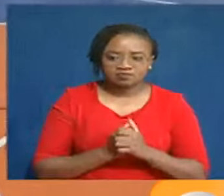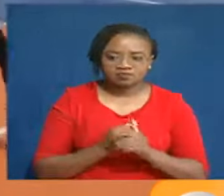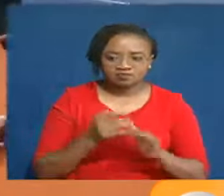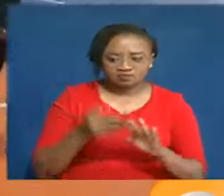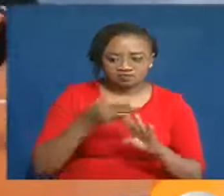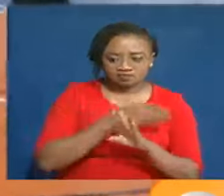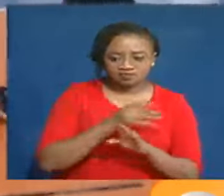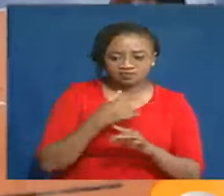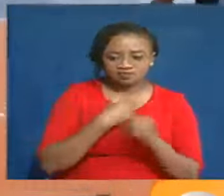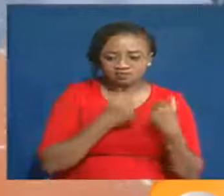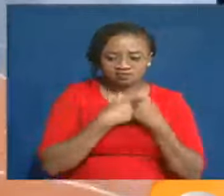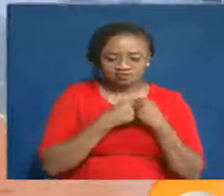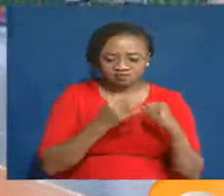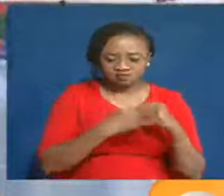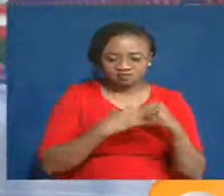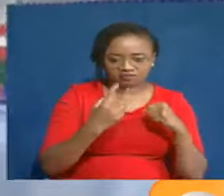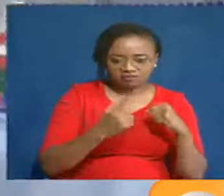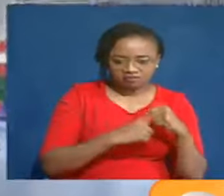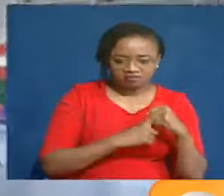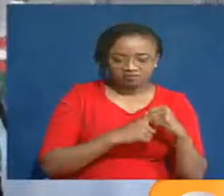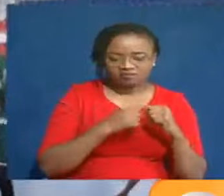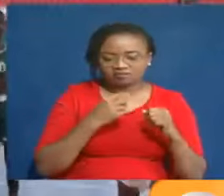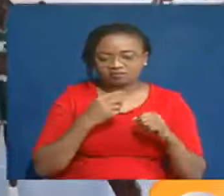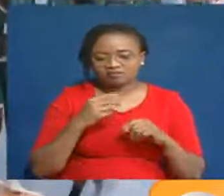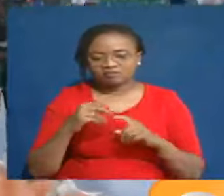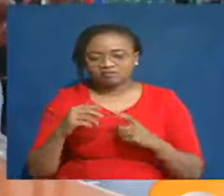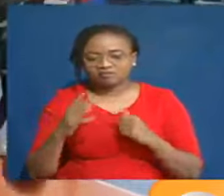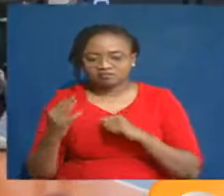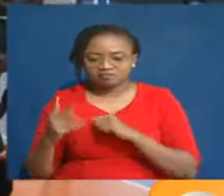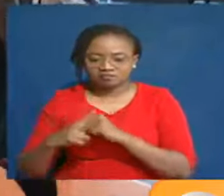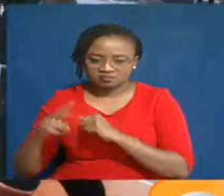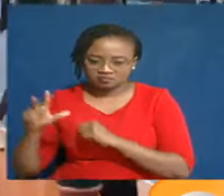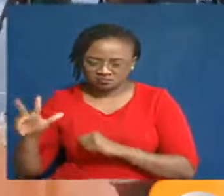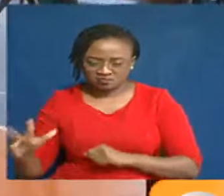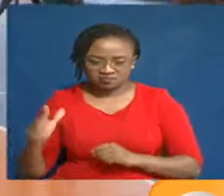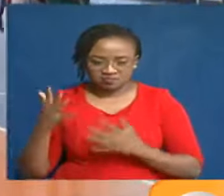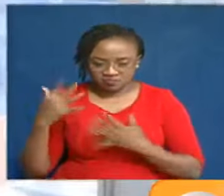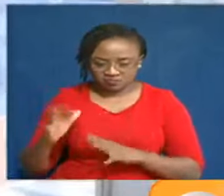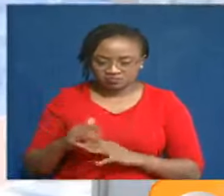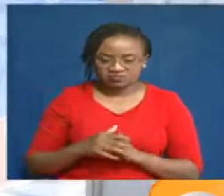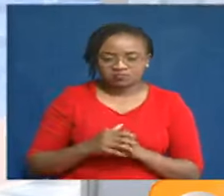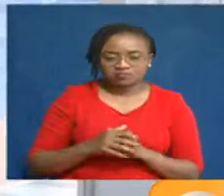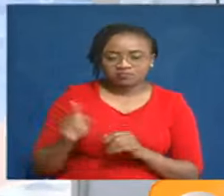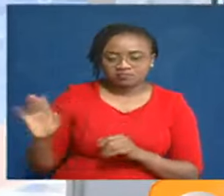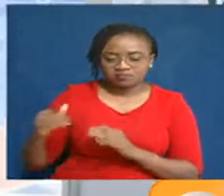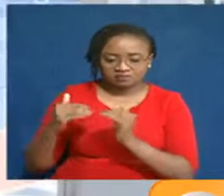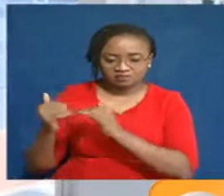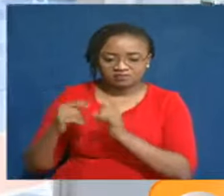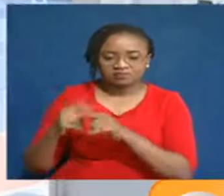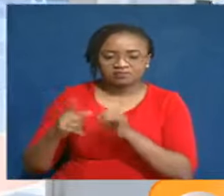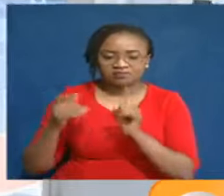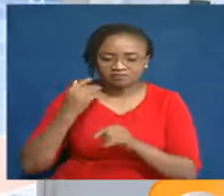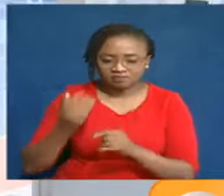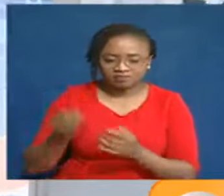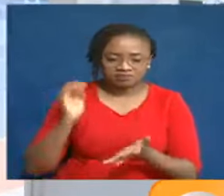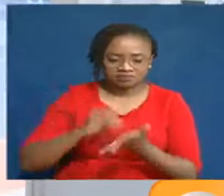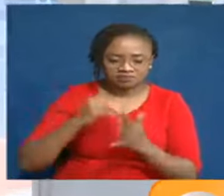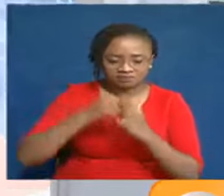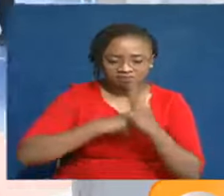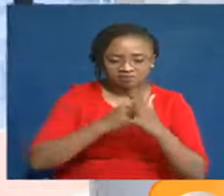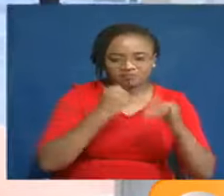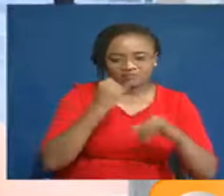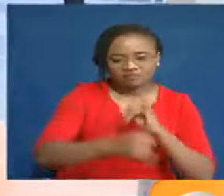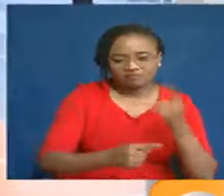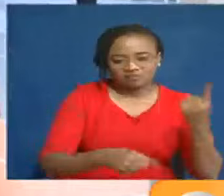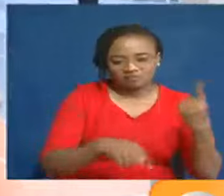an 86-73 loss at the hands of REG of Rwanda, Equity were a rejuvenated side and took a 31-22 lead in